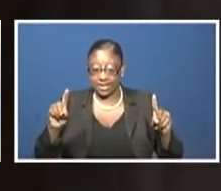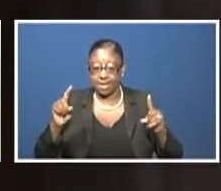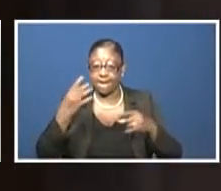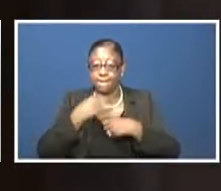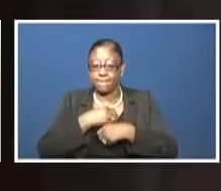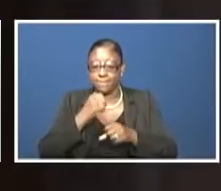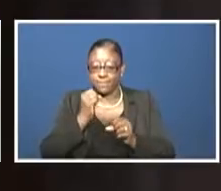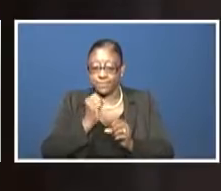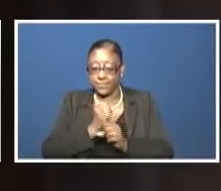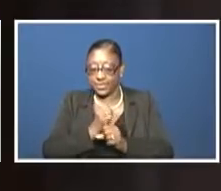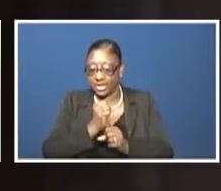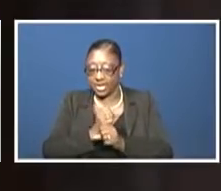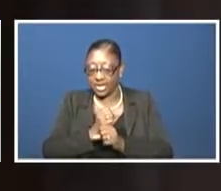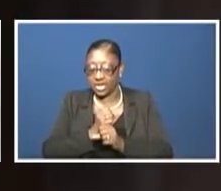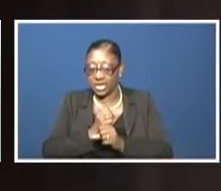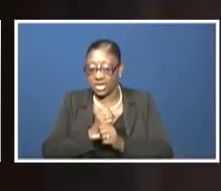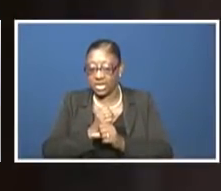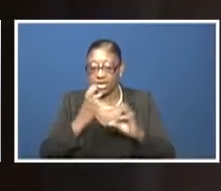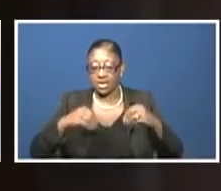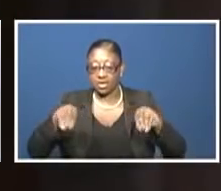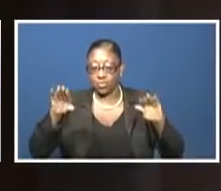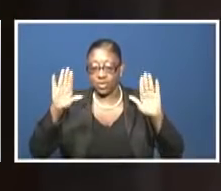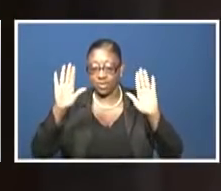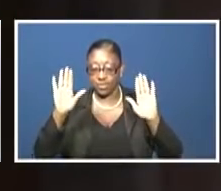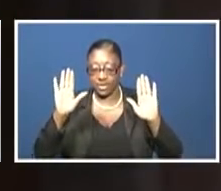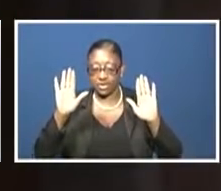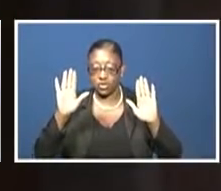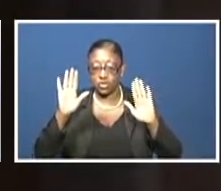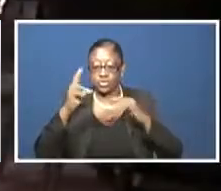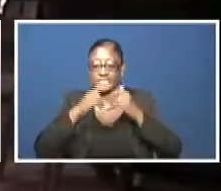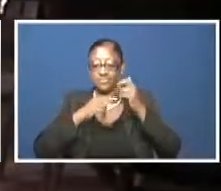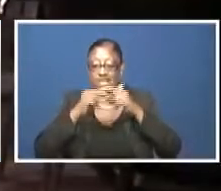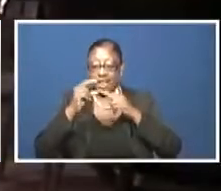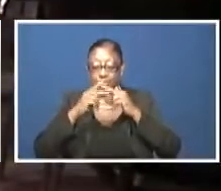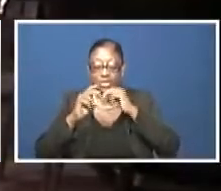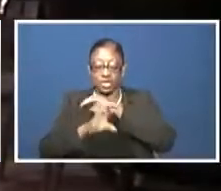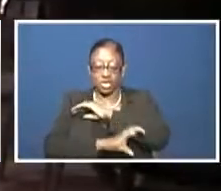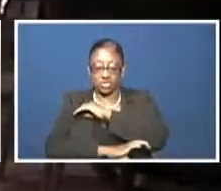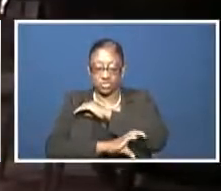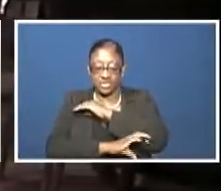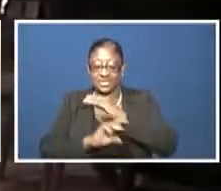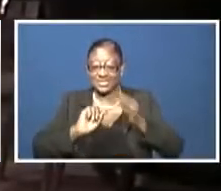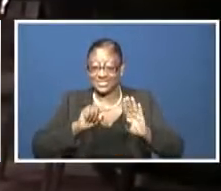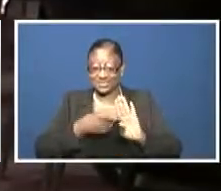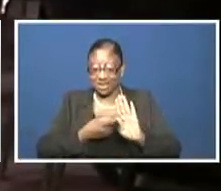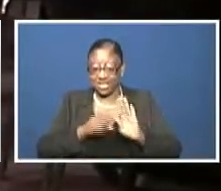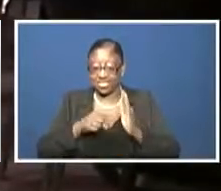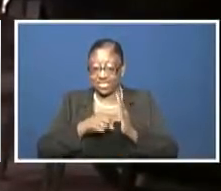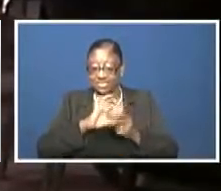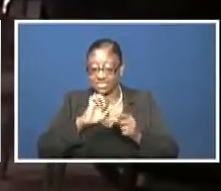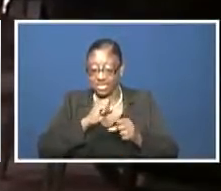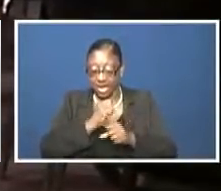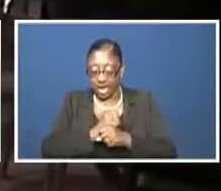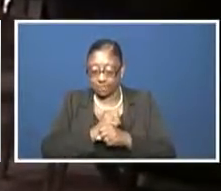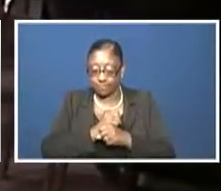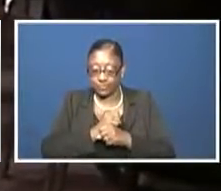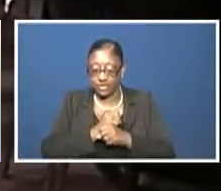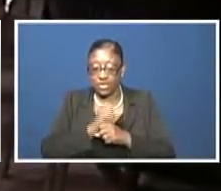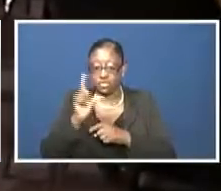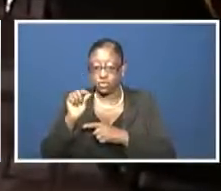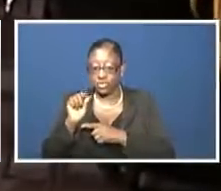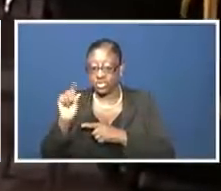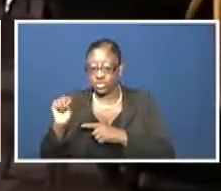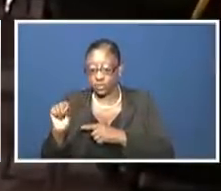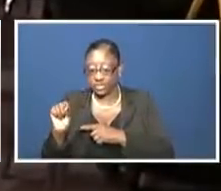$100 billion climate finance commitment to developing countries starting this year. It was promised for